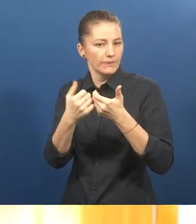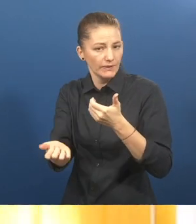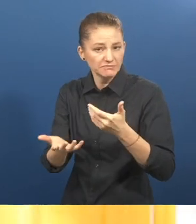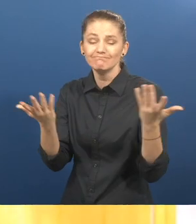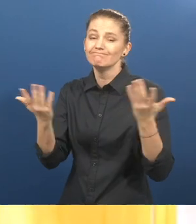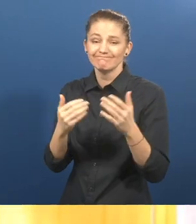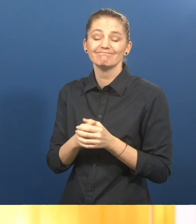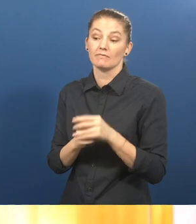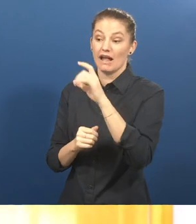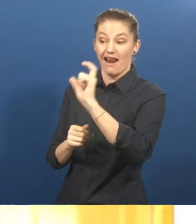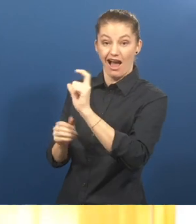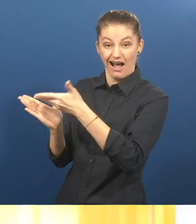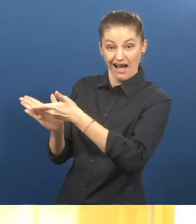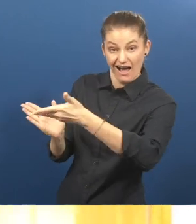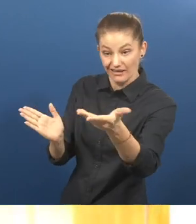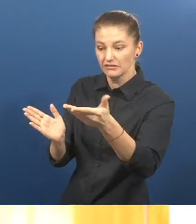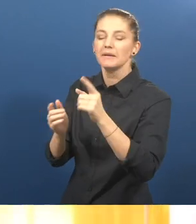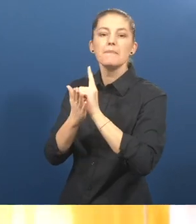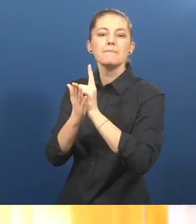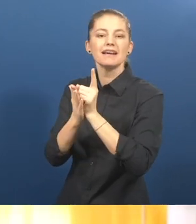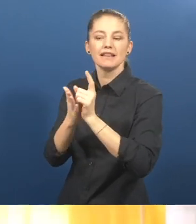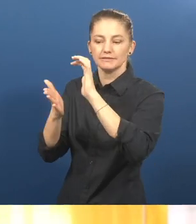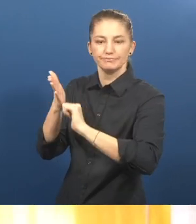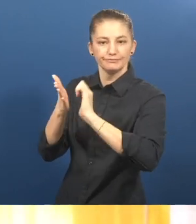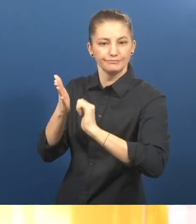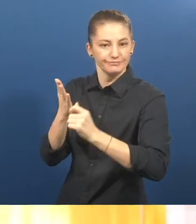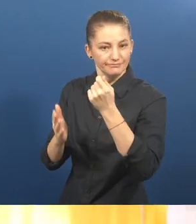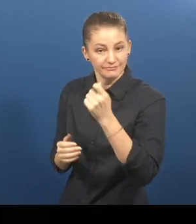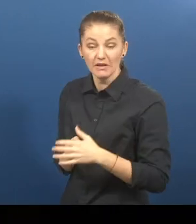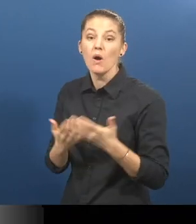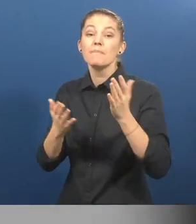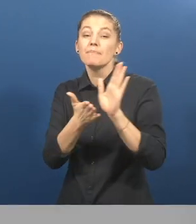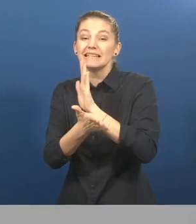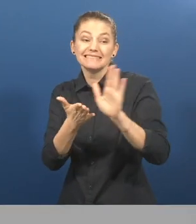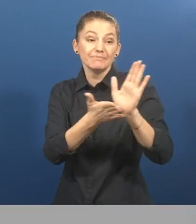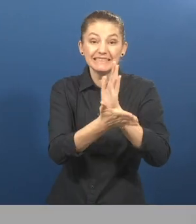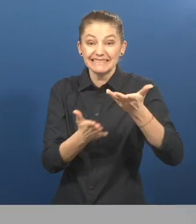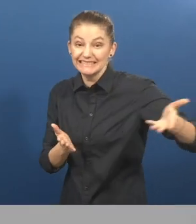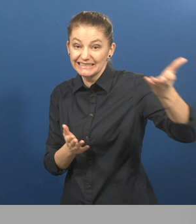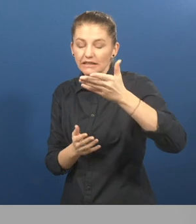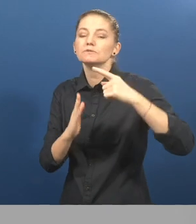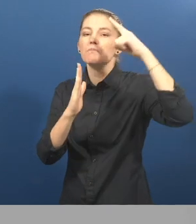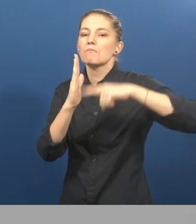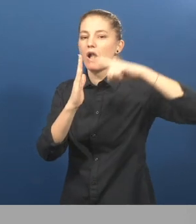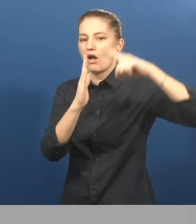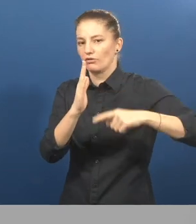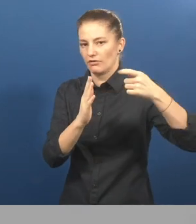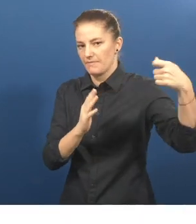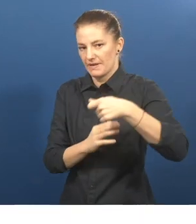B2C. And for B2B market, we charge per month subscription. What is next for DevTalk?